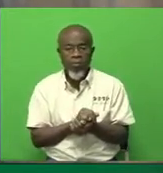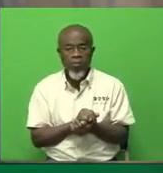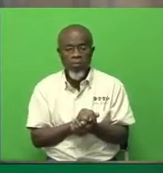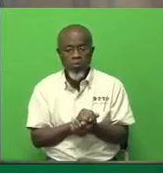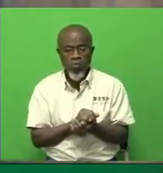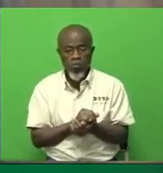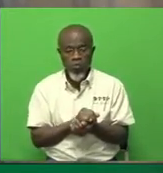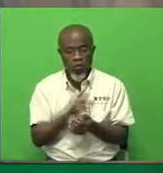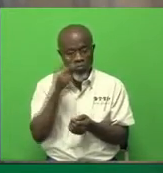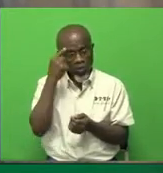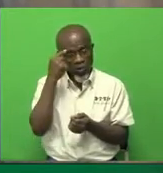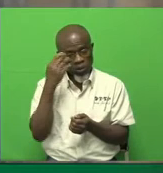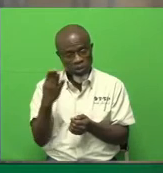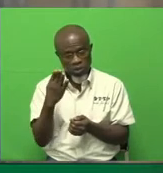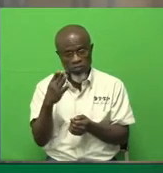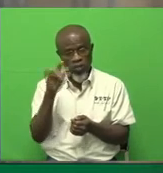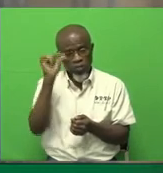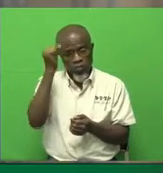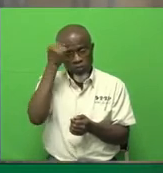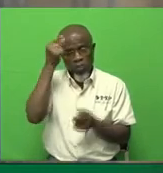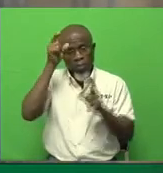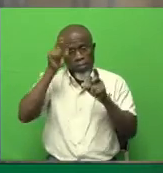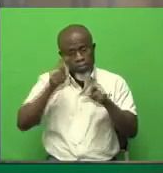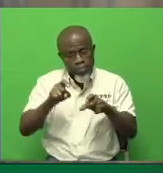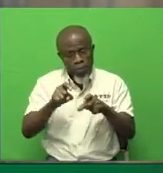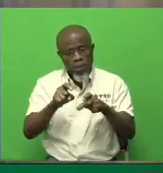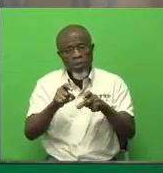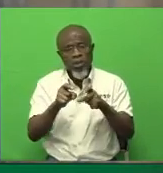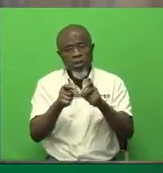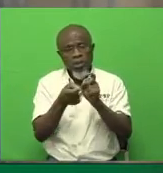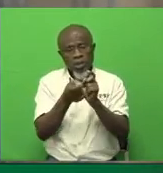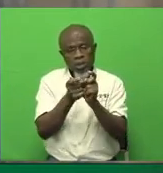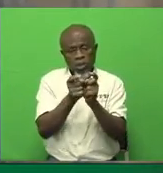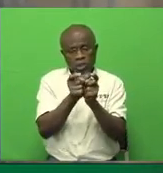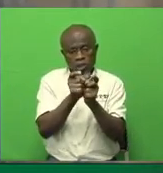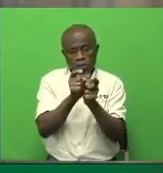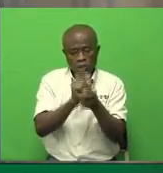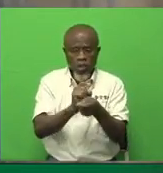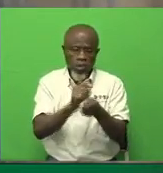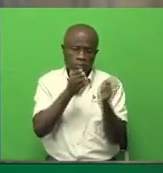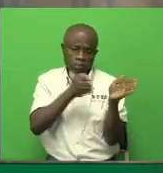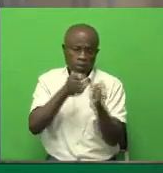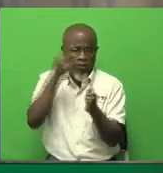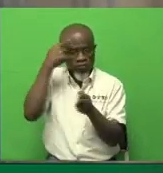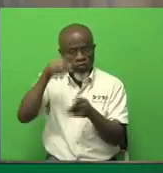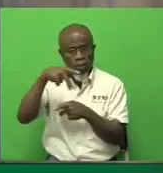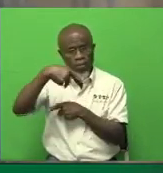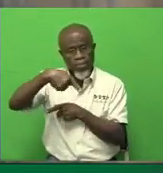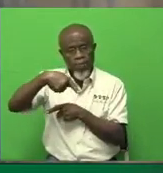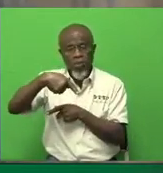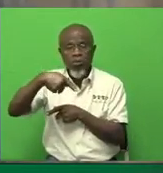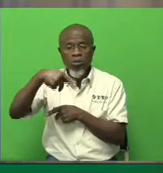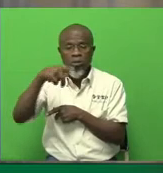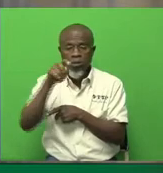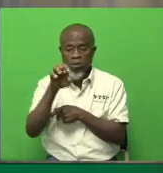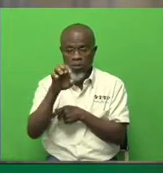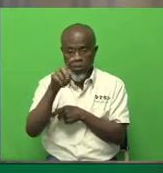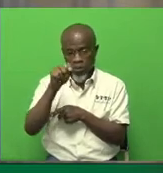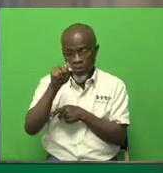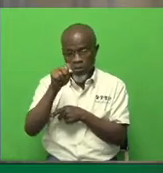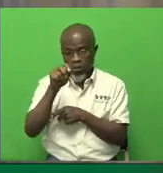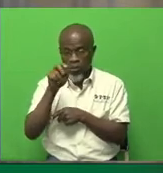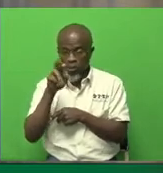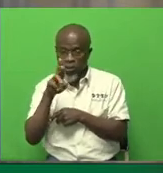We Believe government must re-examine its plan for petition we are proposing to restart our refinery by